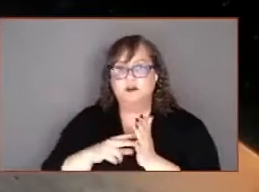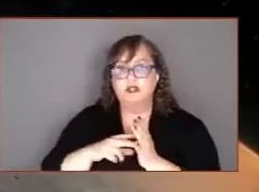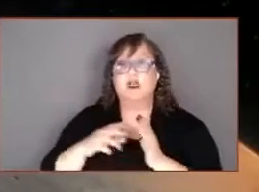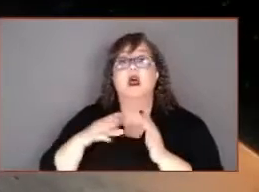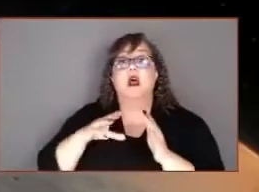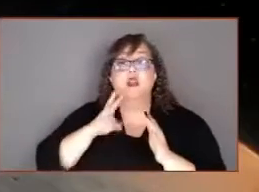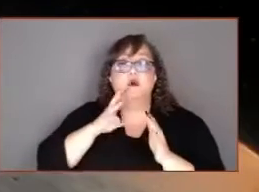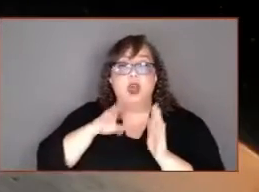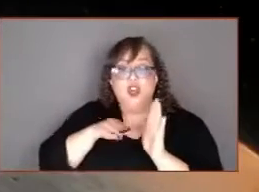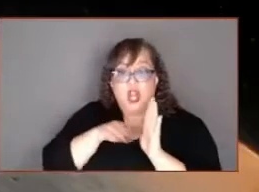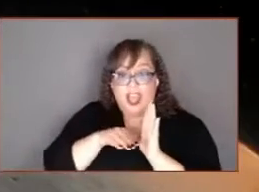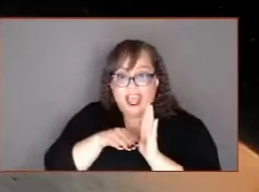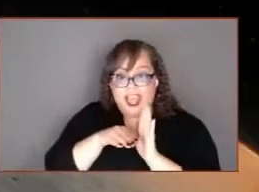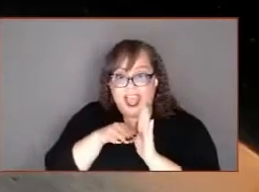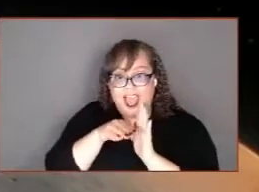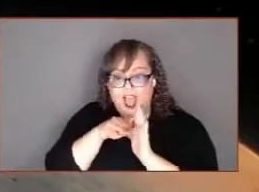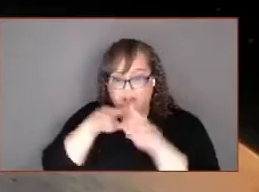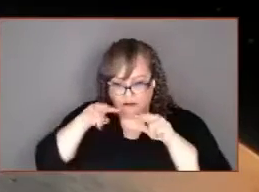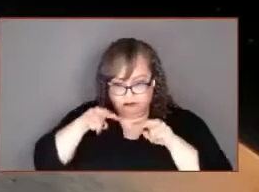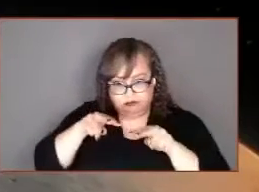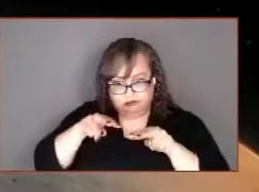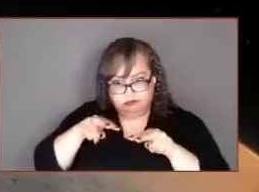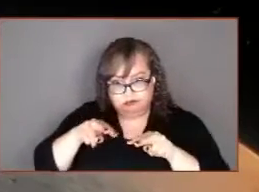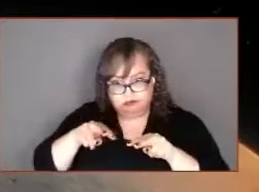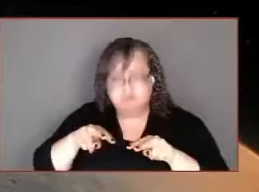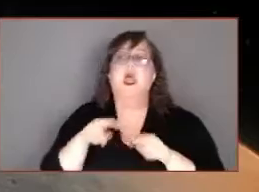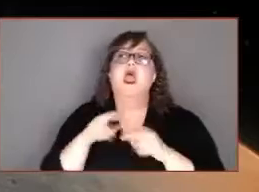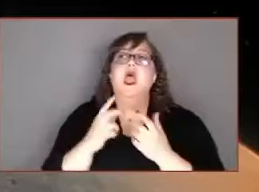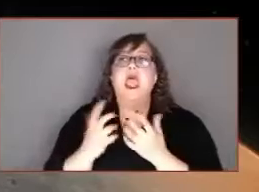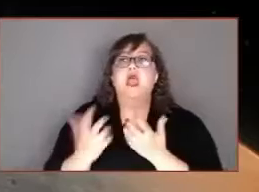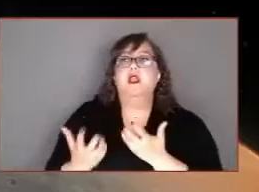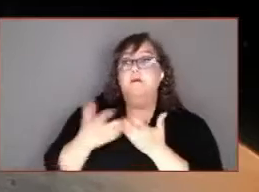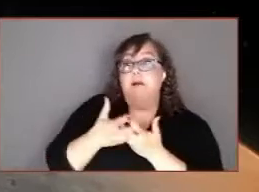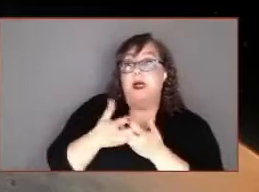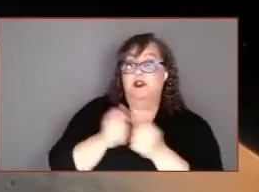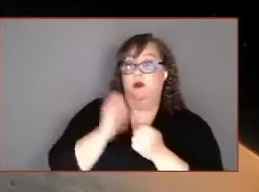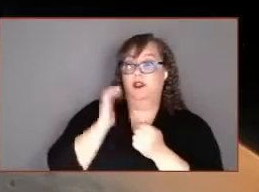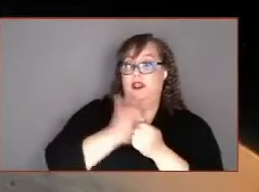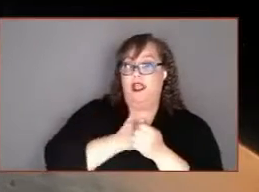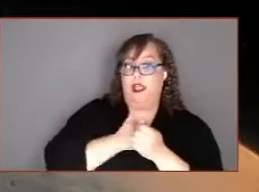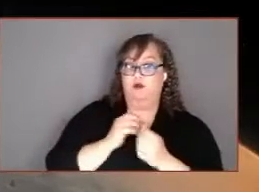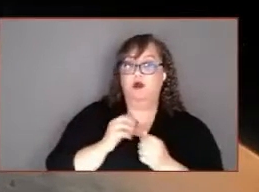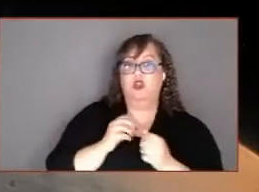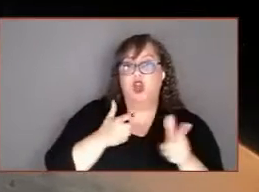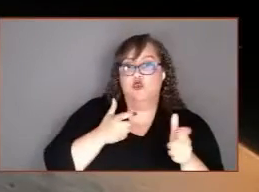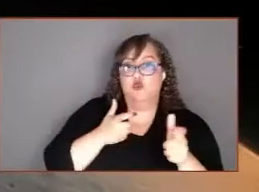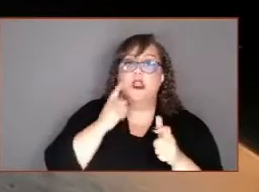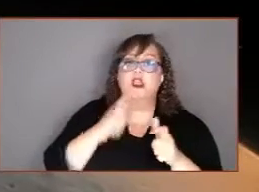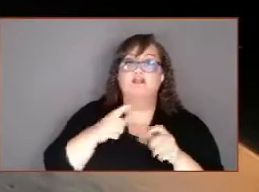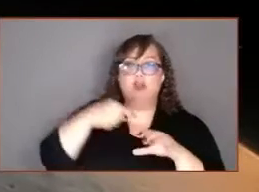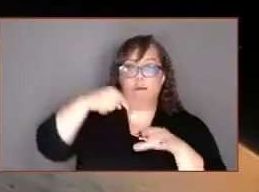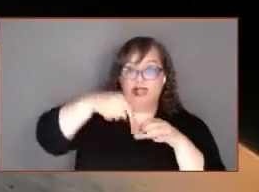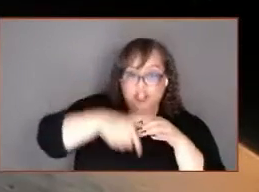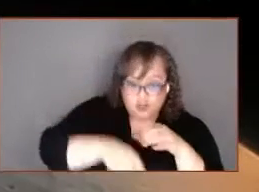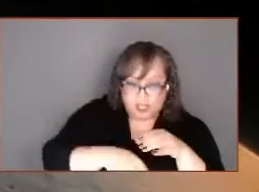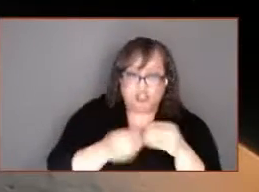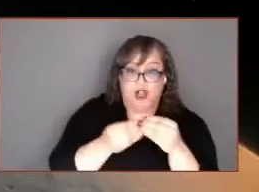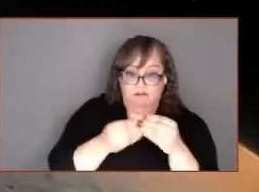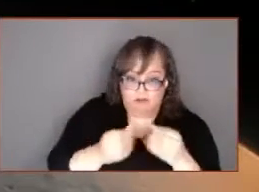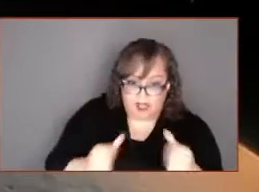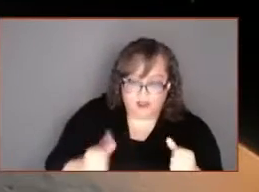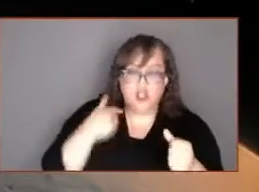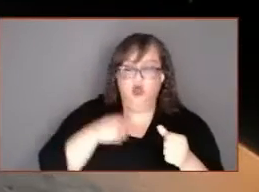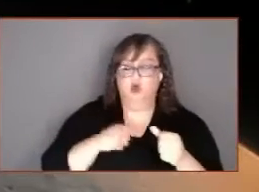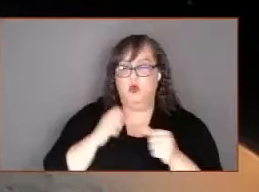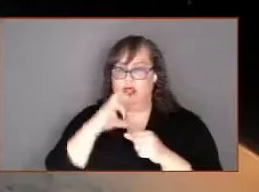And combining that with our rate of penetration into the ice and the time that the pump is running, we're able to estimate a radius of the hole